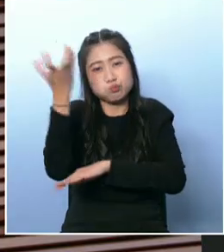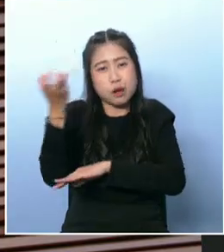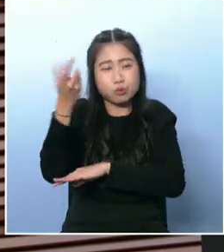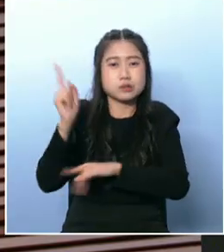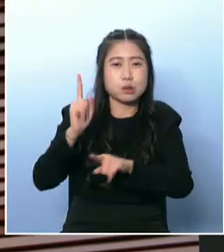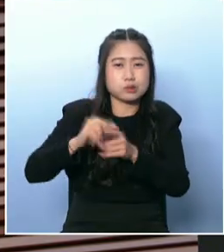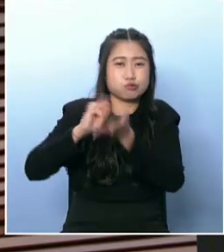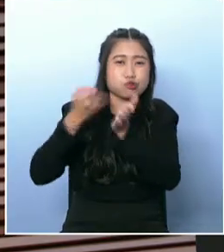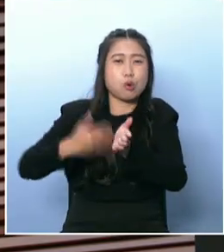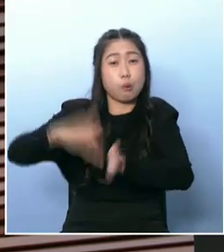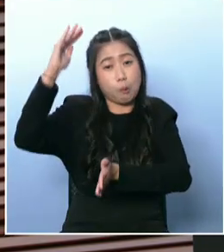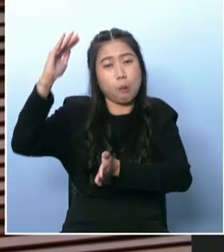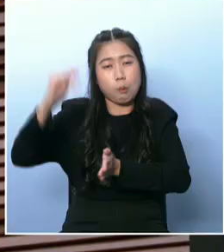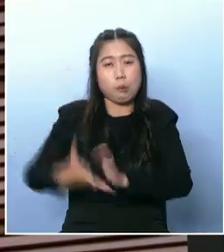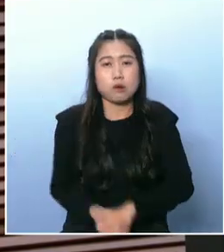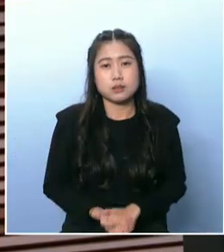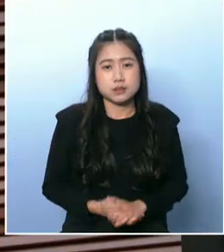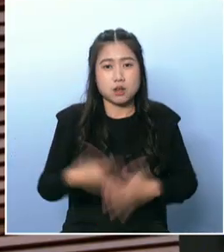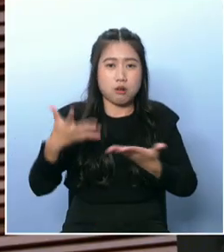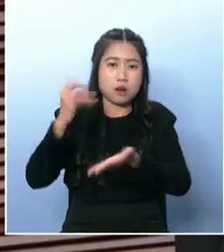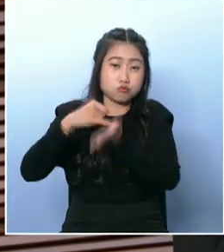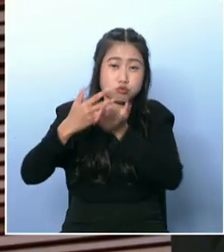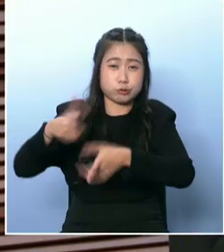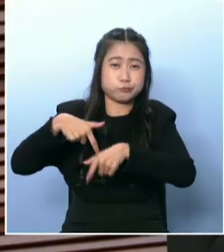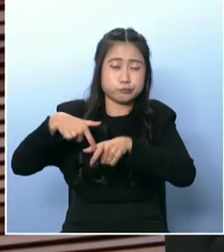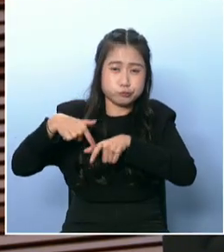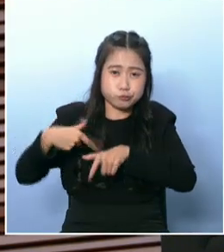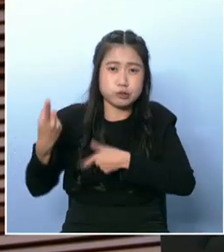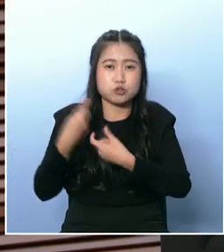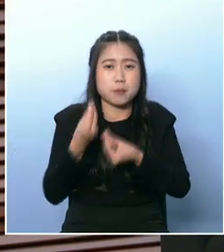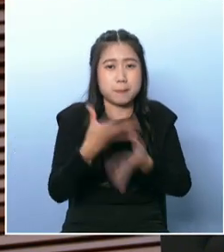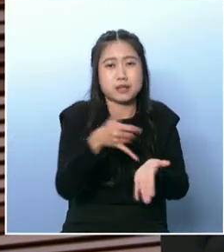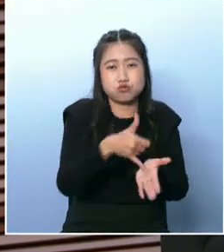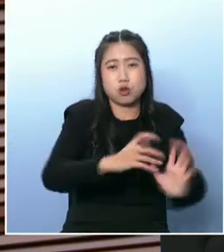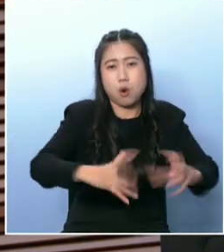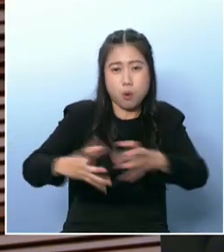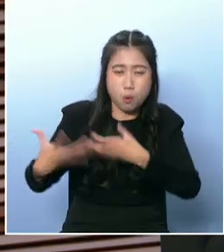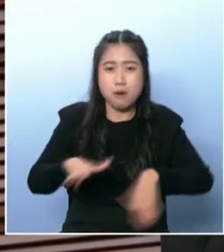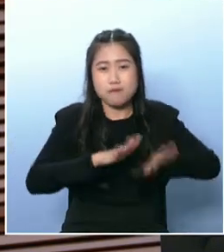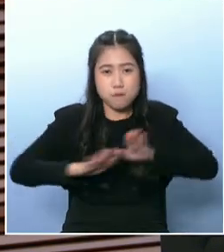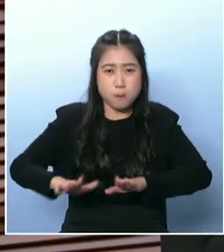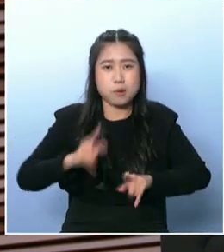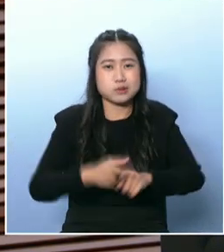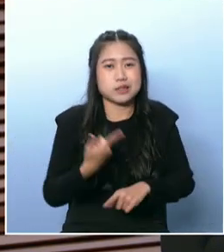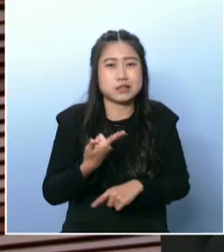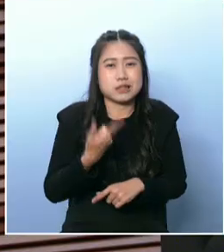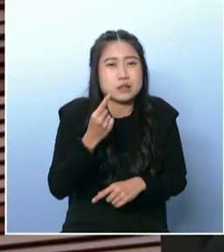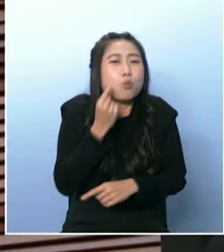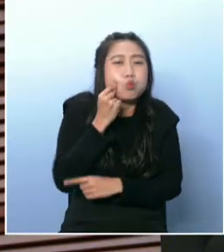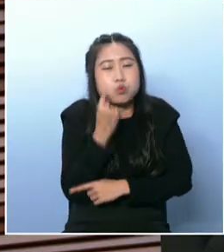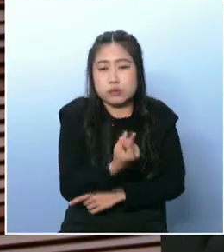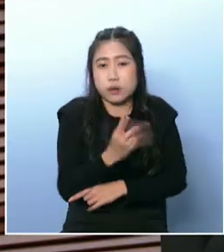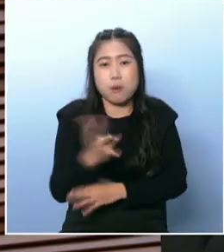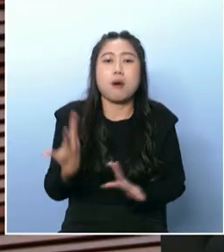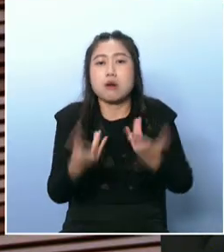regime. Well, in the case of Europe, maybe they have higher taxes, so they be able to provide